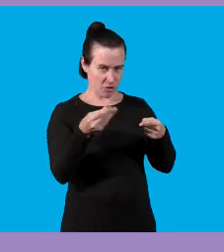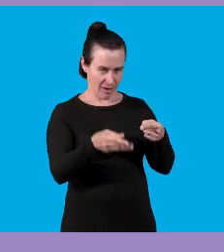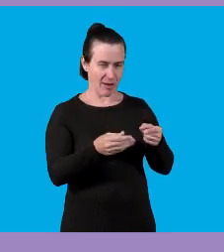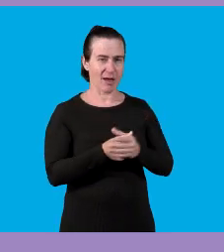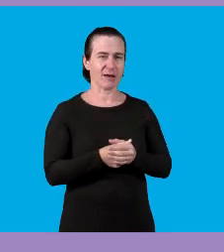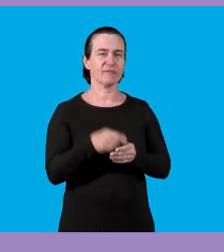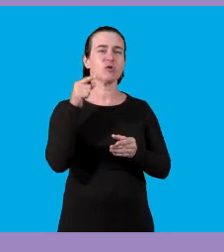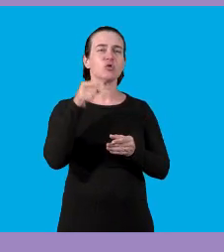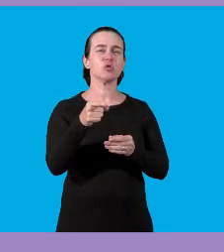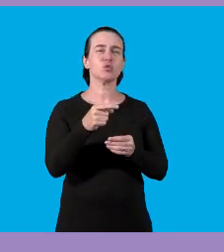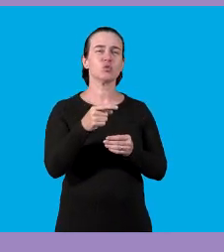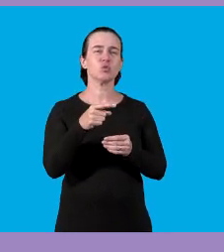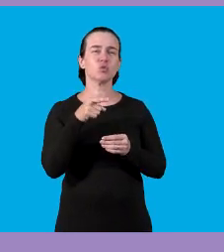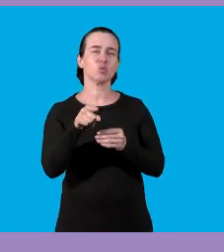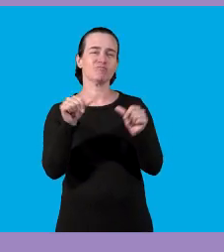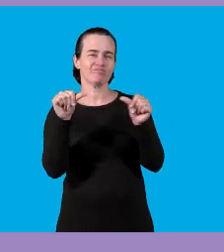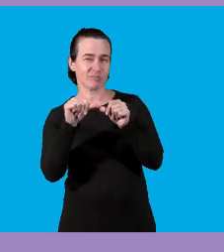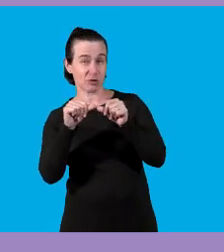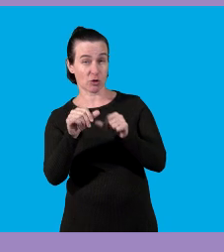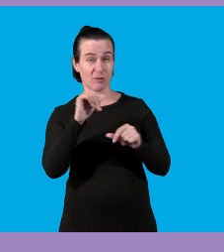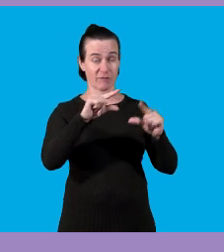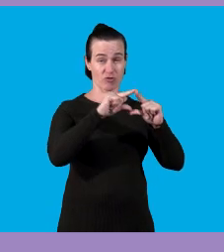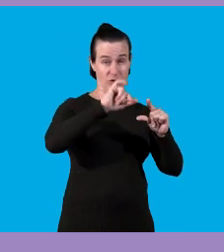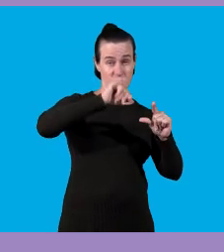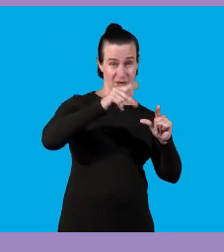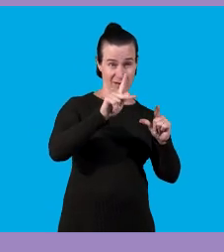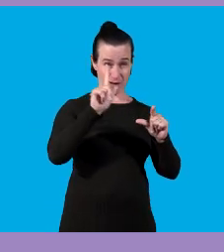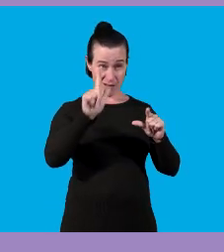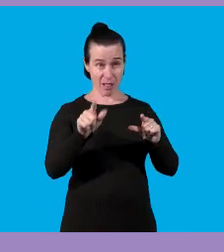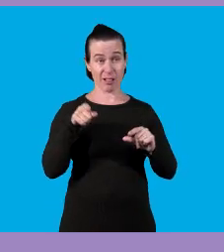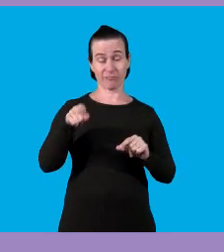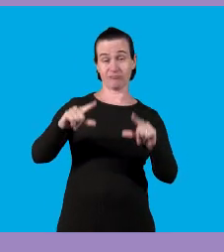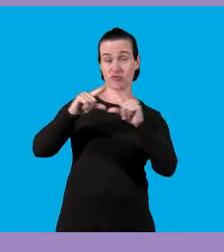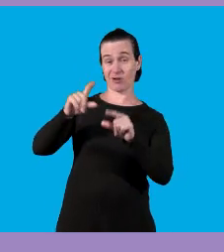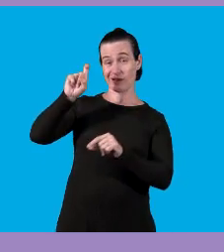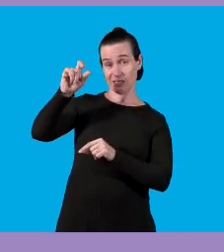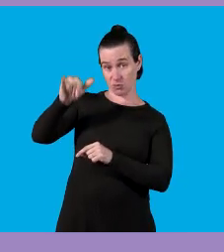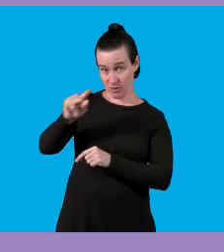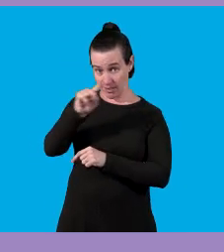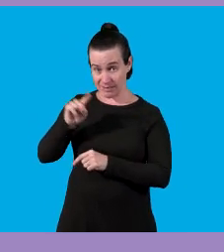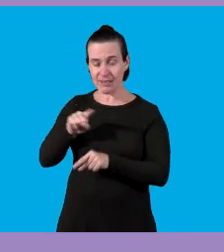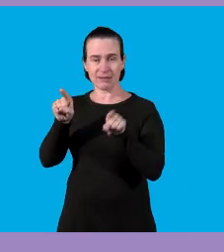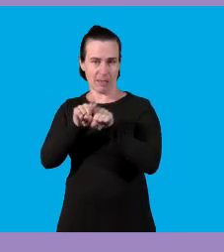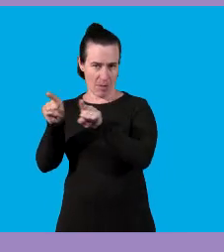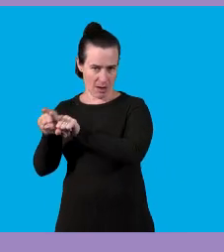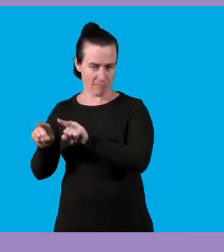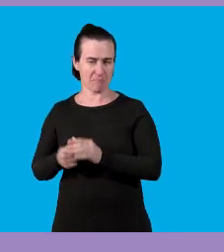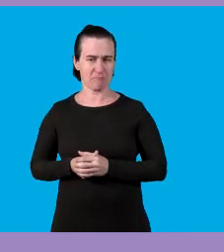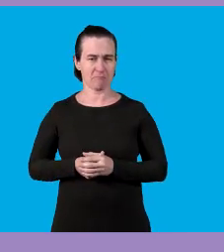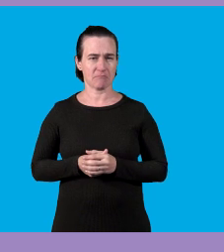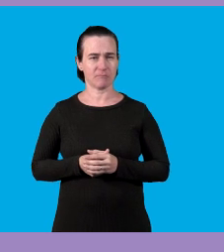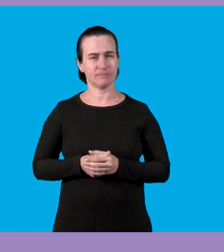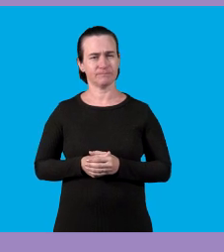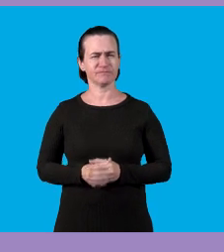triangle JKL and triangle XYZ are similar. Let's look at the diagram that we're given, and